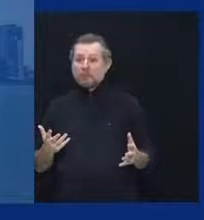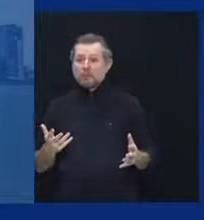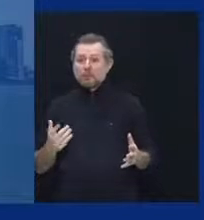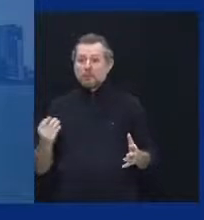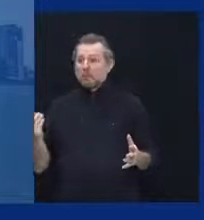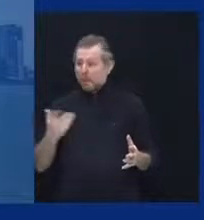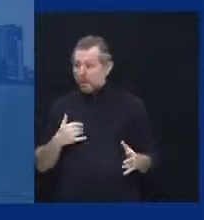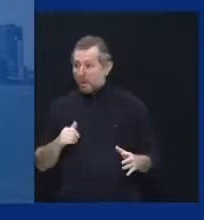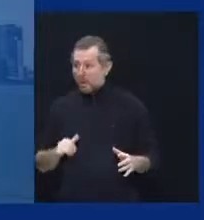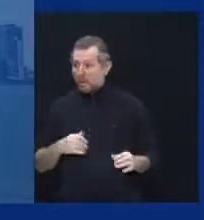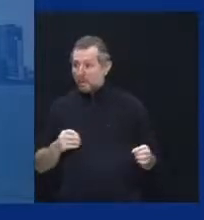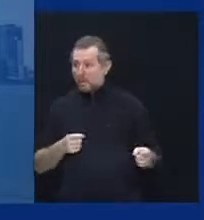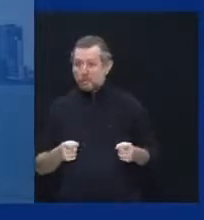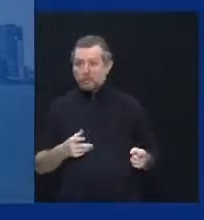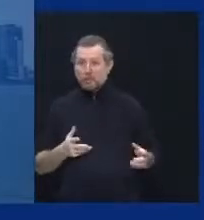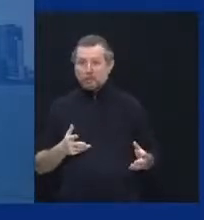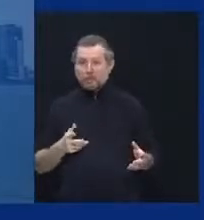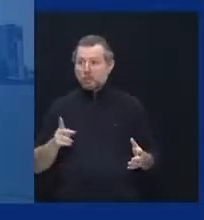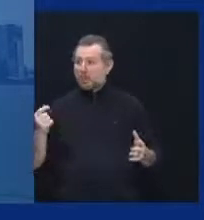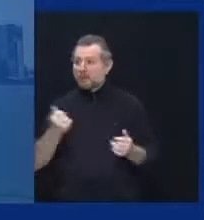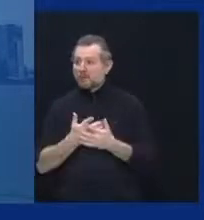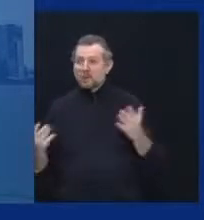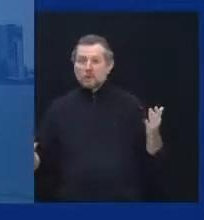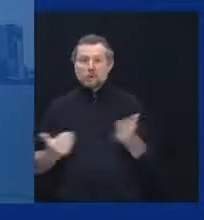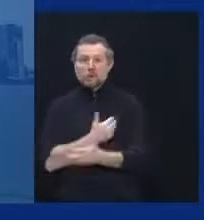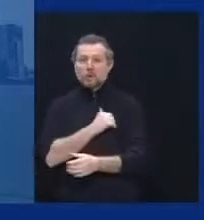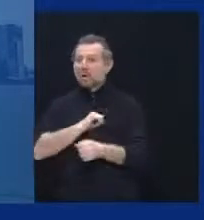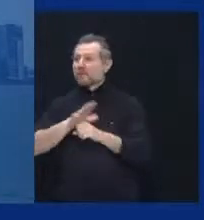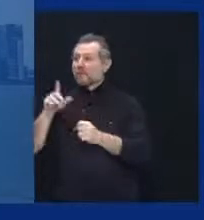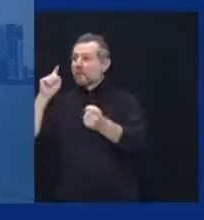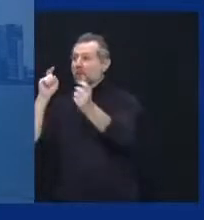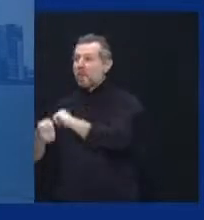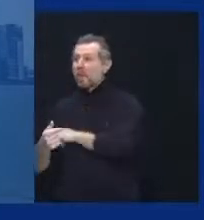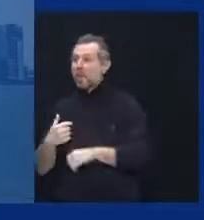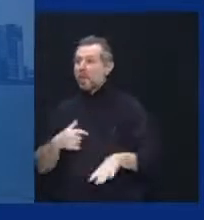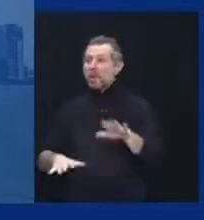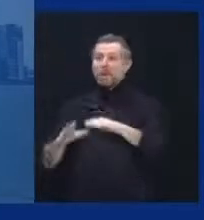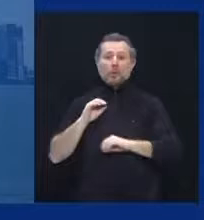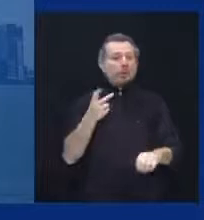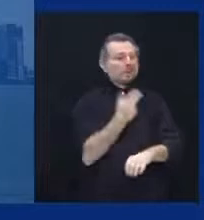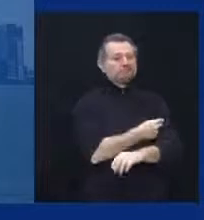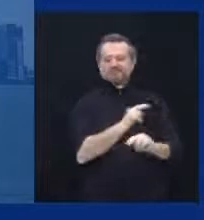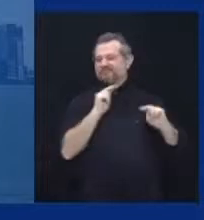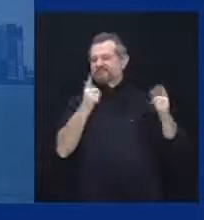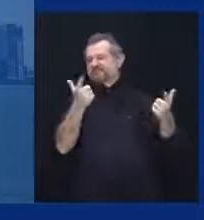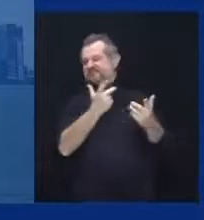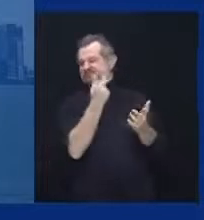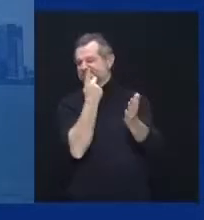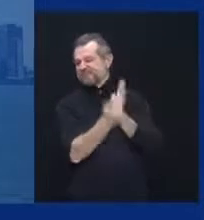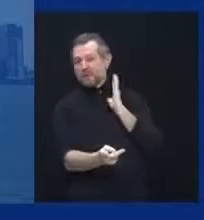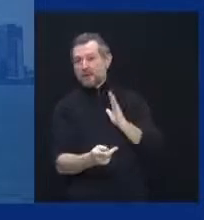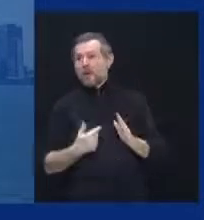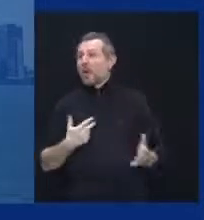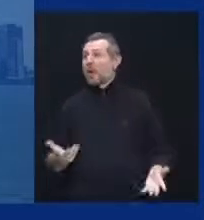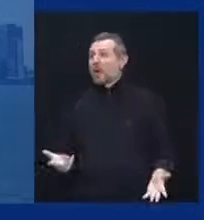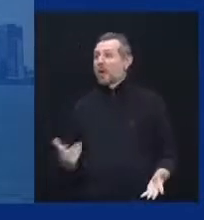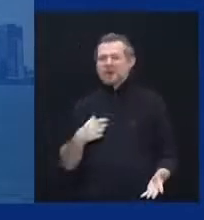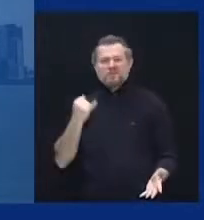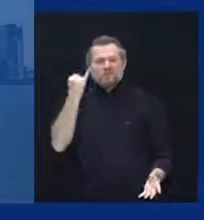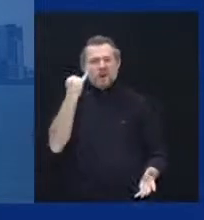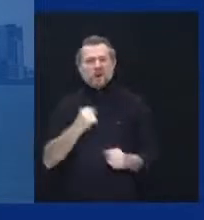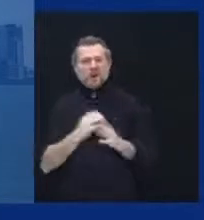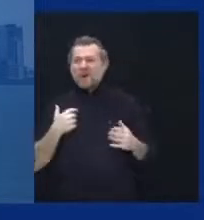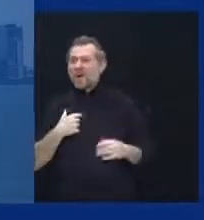be a headline that says there's a new variant that is vaccine resistant. There's a new variant because this virus is